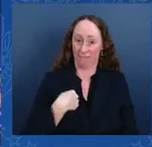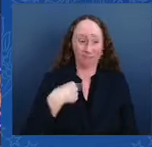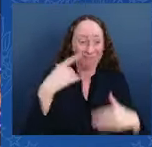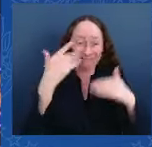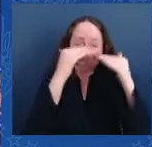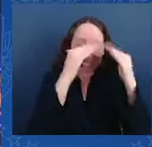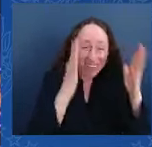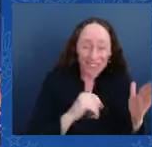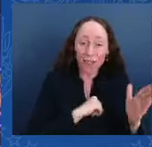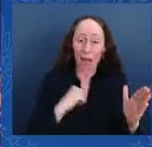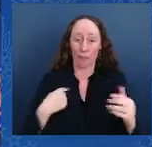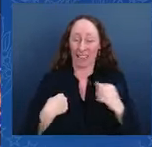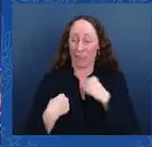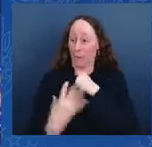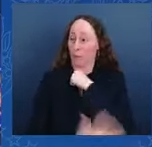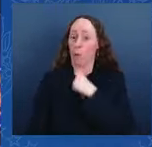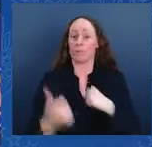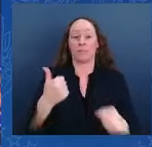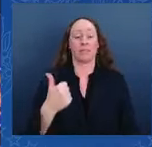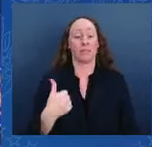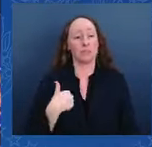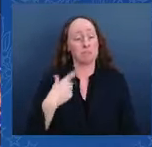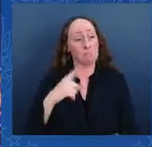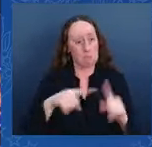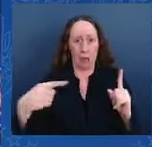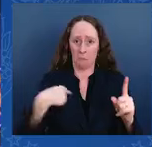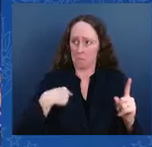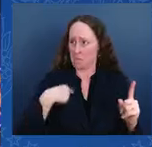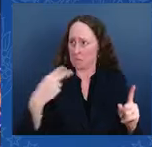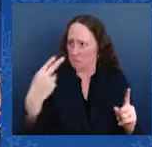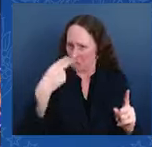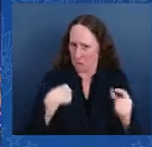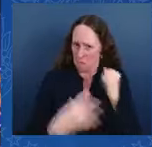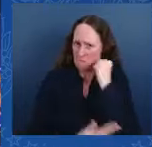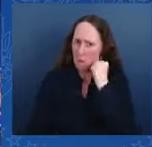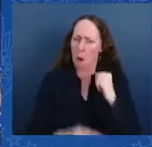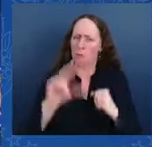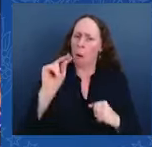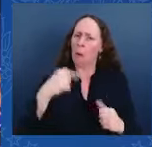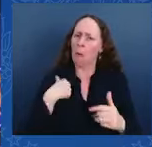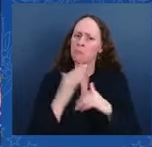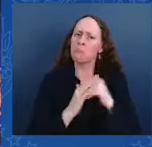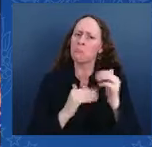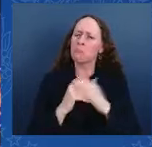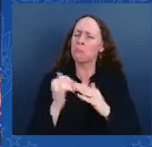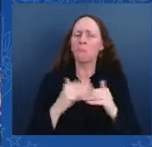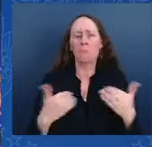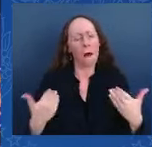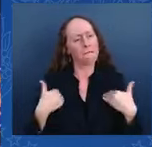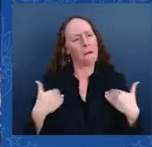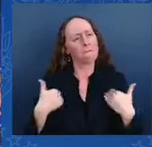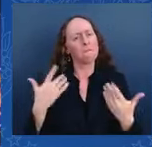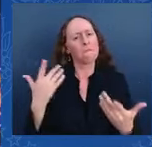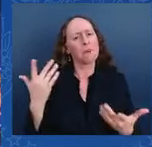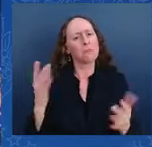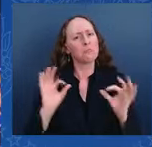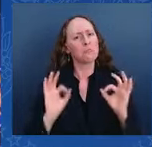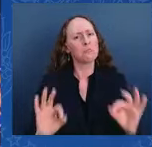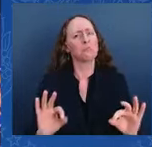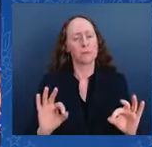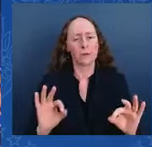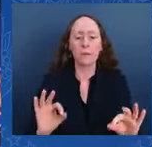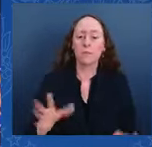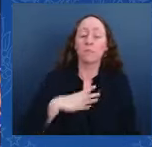family. They're breaking your neck. My dad used to have an expression, say, Joey, a job's about a lot more than a paycheck. A job's about your